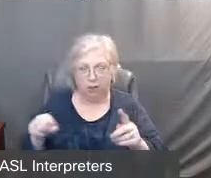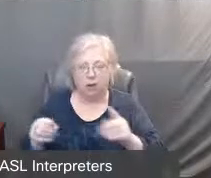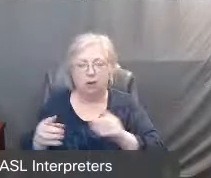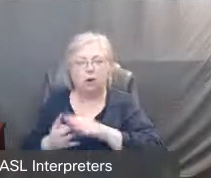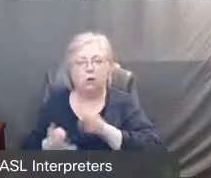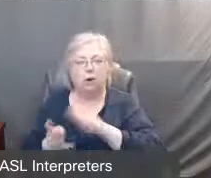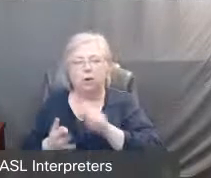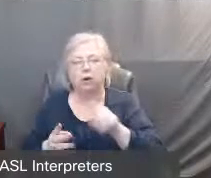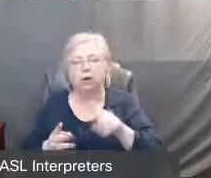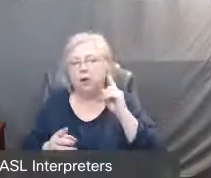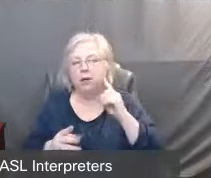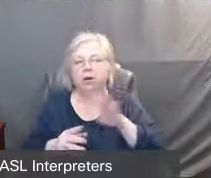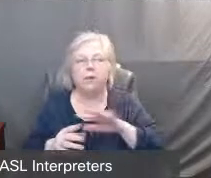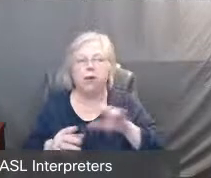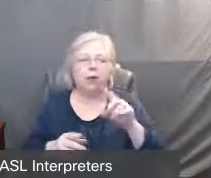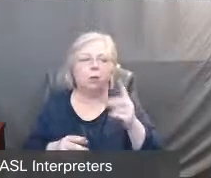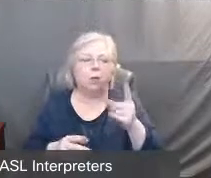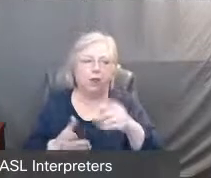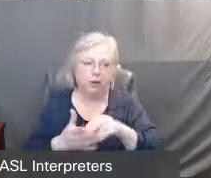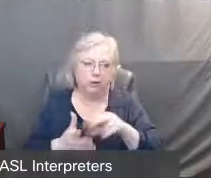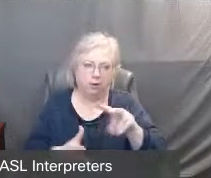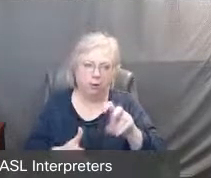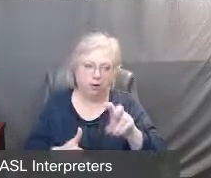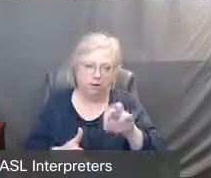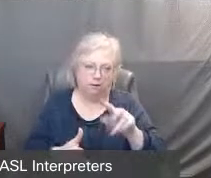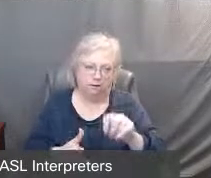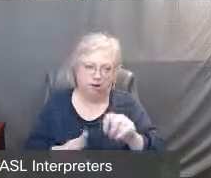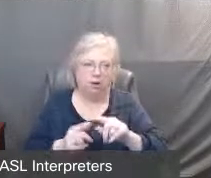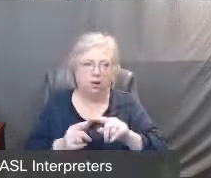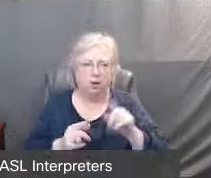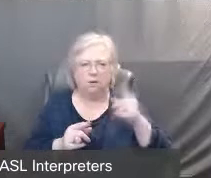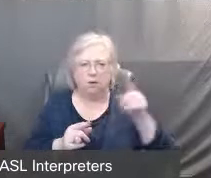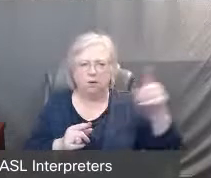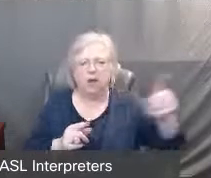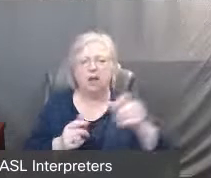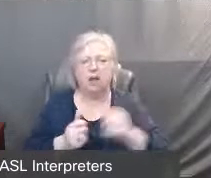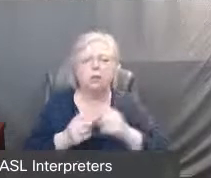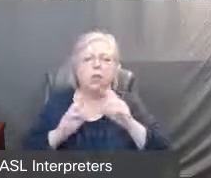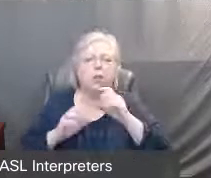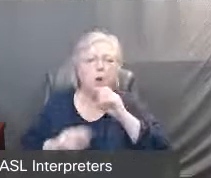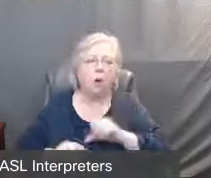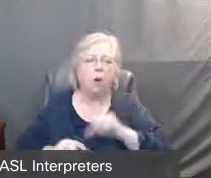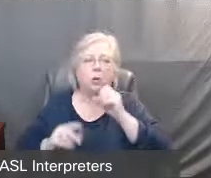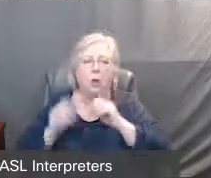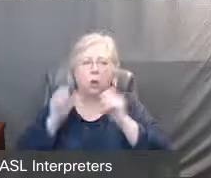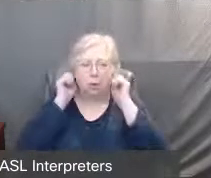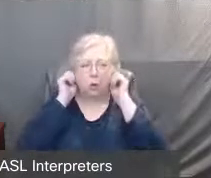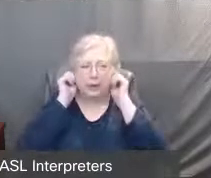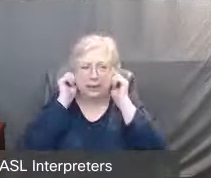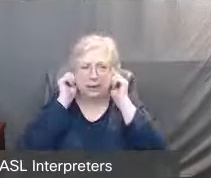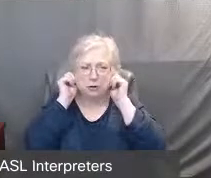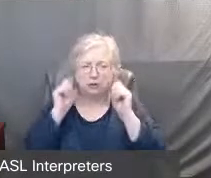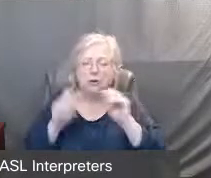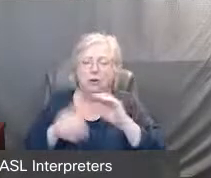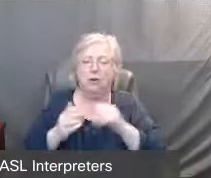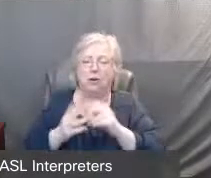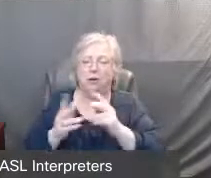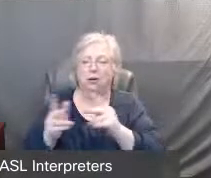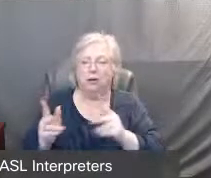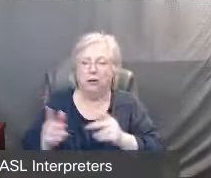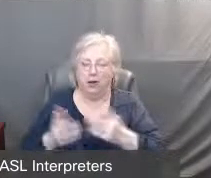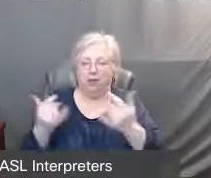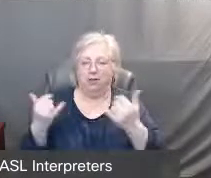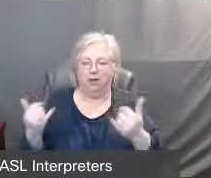heard up to 1,200 feet away, and these are with old ears. Keep in mind that all of these locations currently